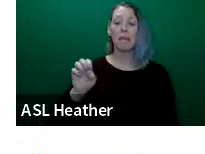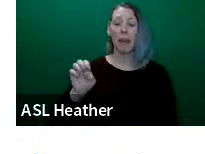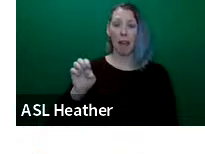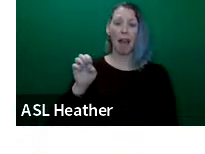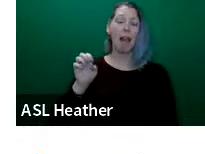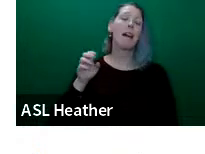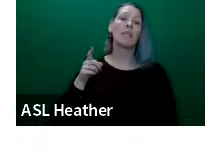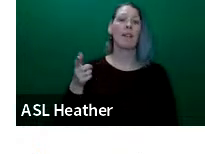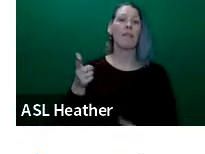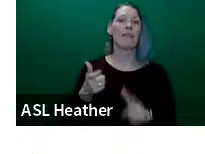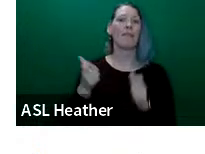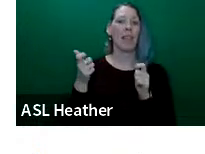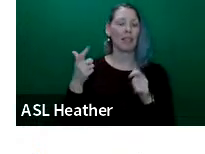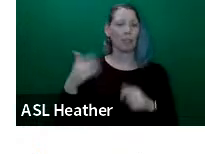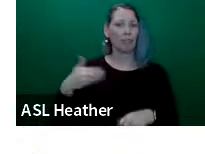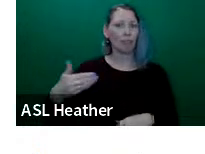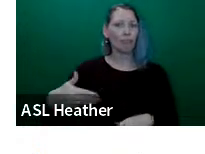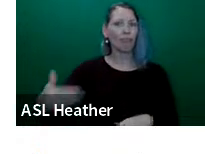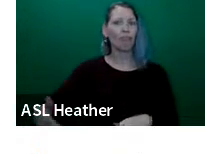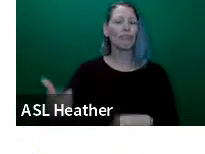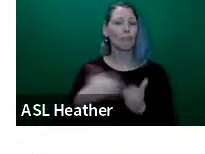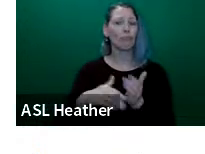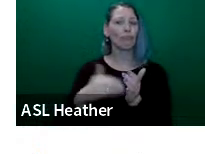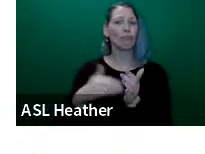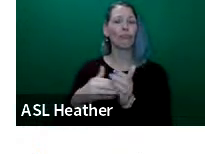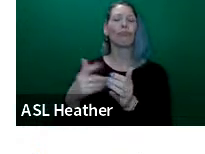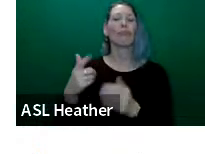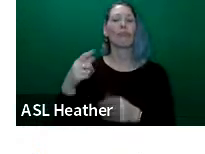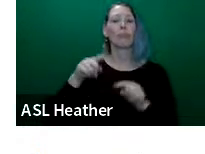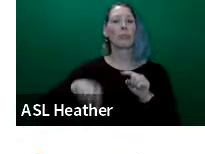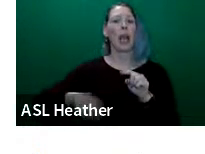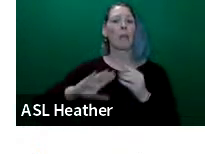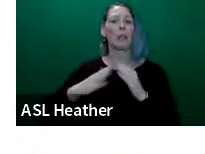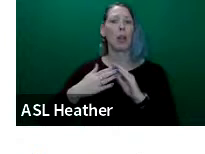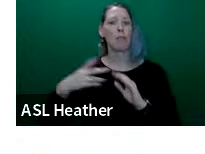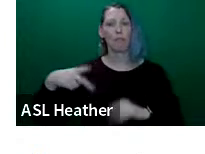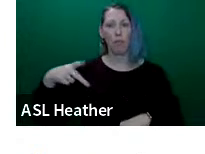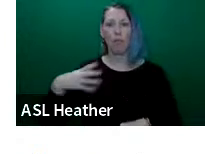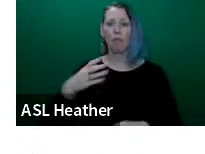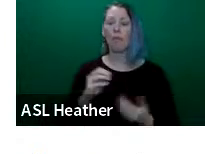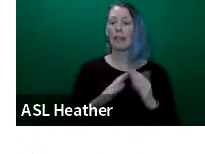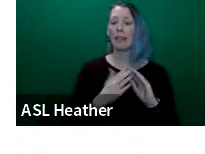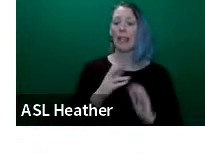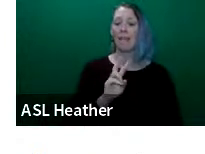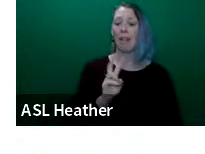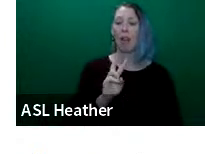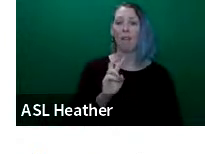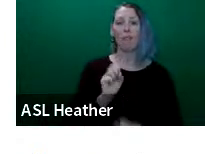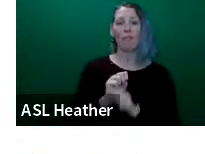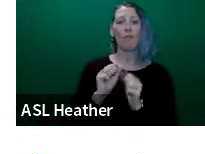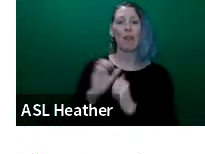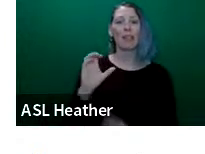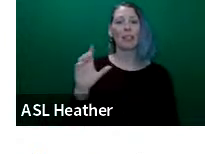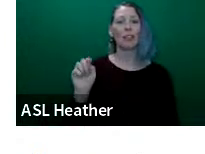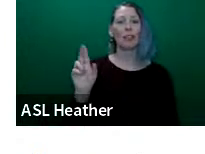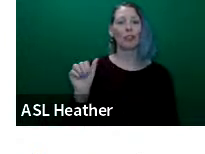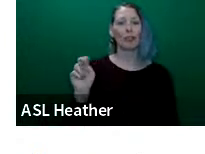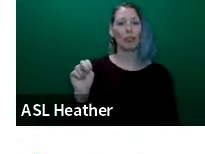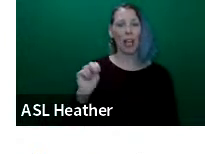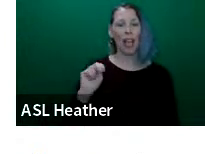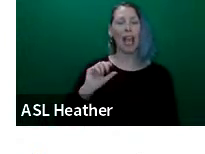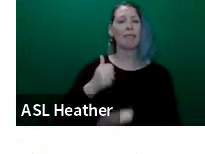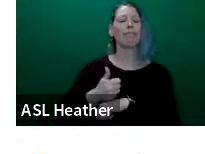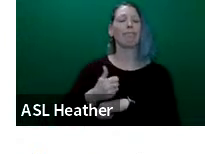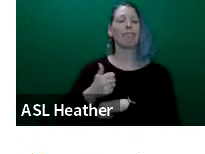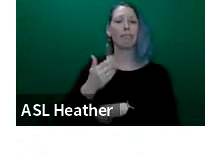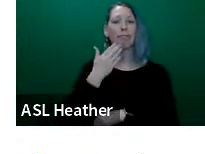and reliable service within Clark County and to downtown Portland, respectively. And the City of Vancouver has worked with C-Tran to really create robust station